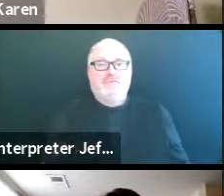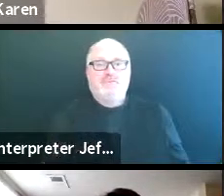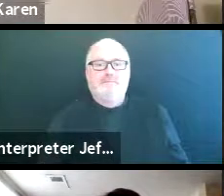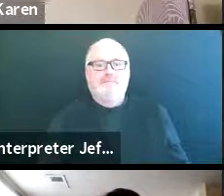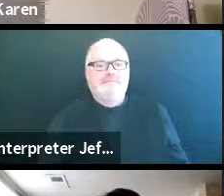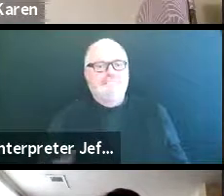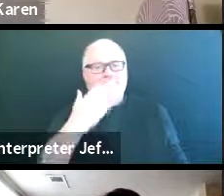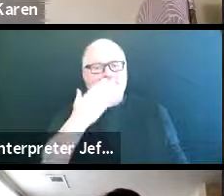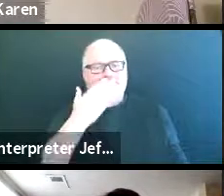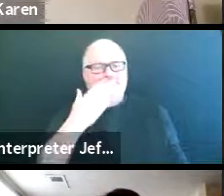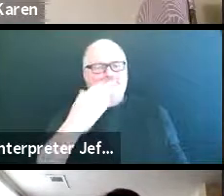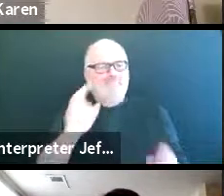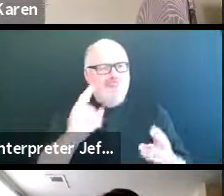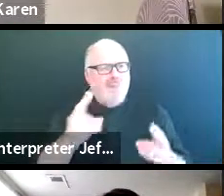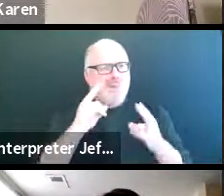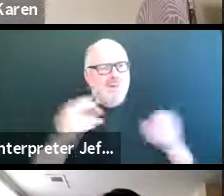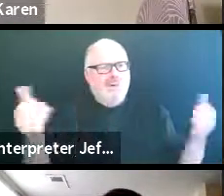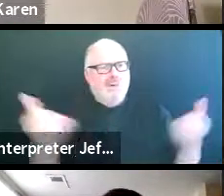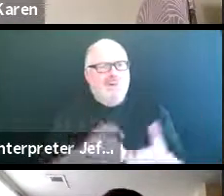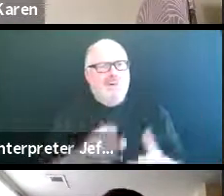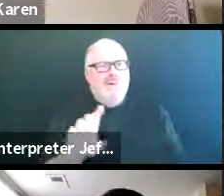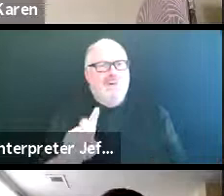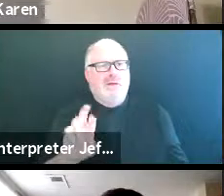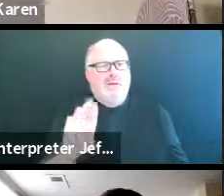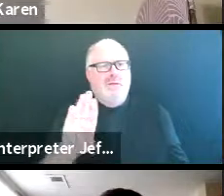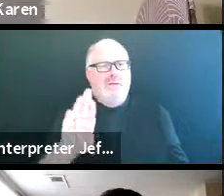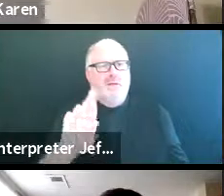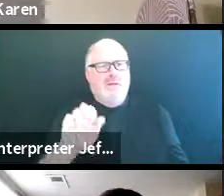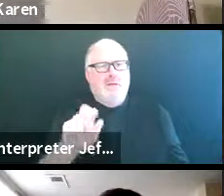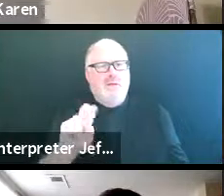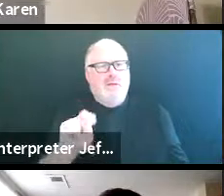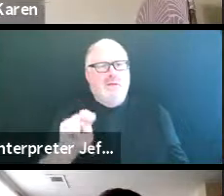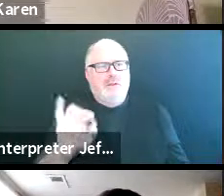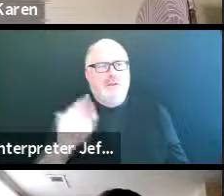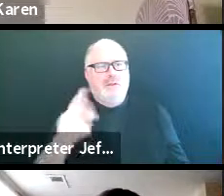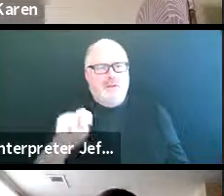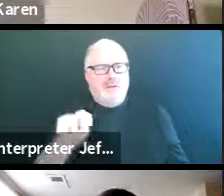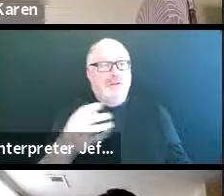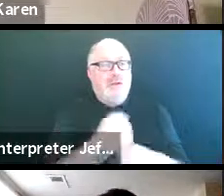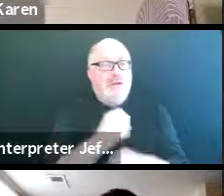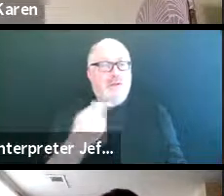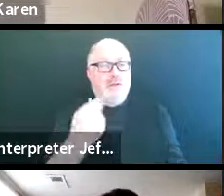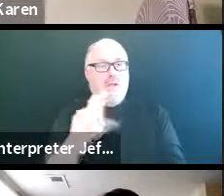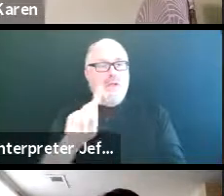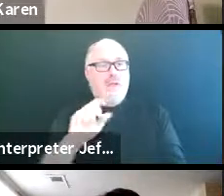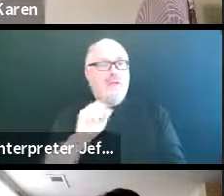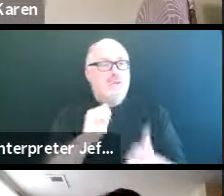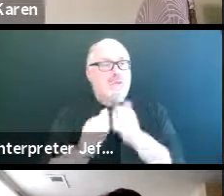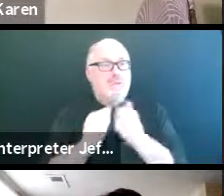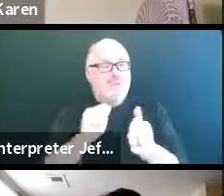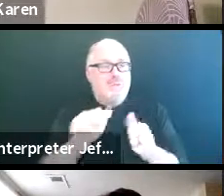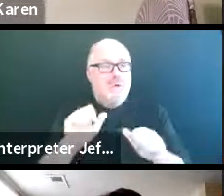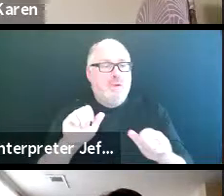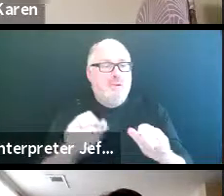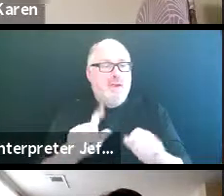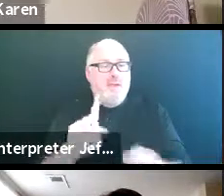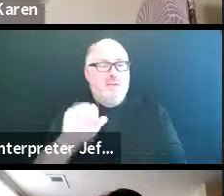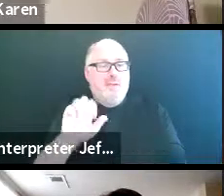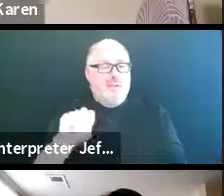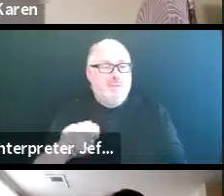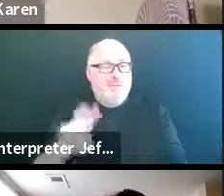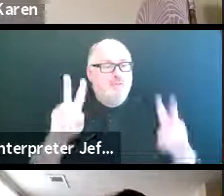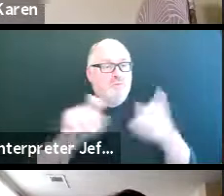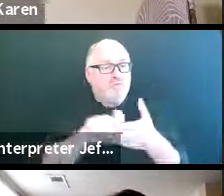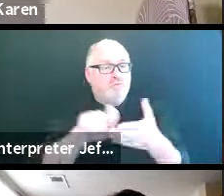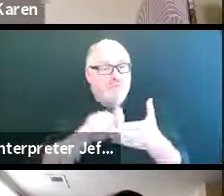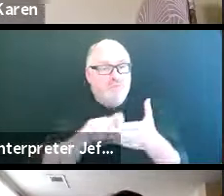Thank you. It is my pleasure to introduce Dr. Kyle Brannigan. He has earned his PhD in sport administration. His dissertation title